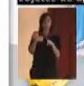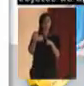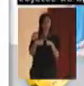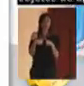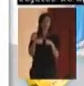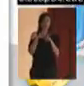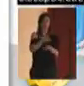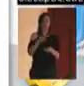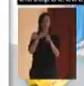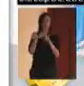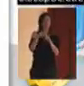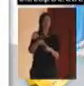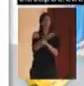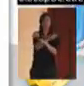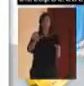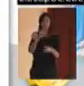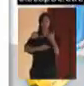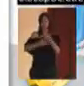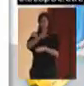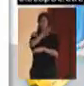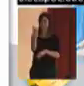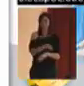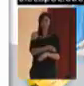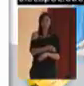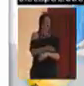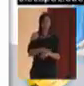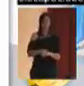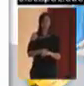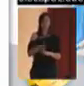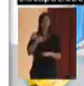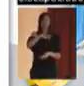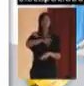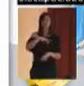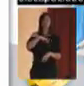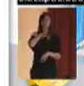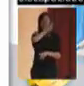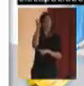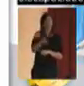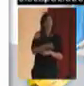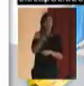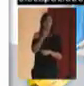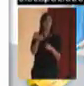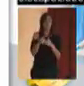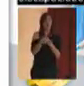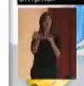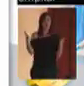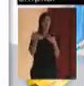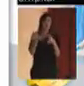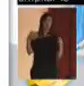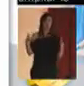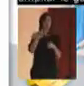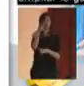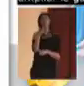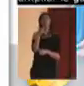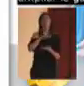objects for the different disabilities. And we should be able to diversify or